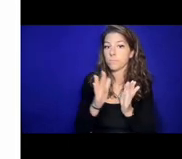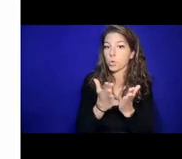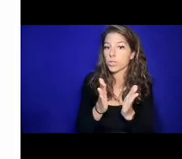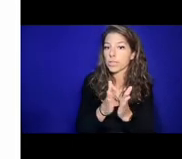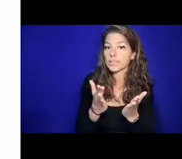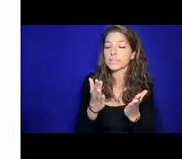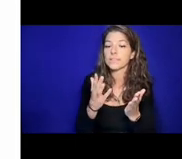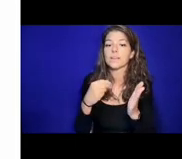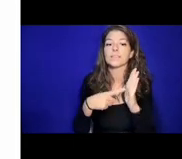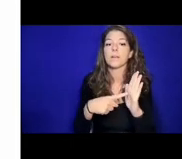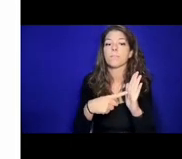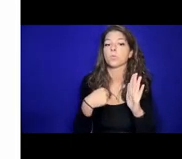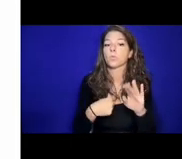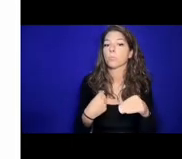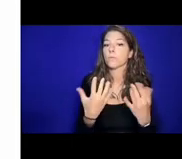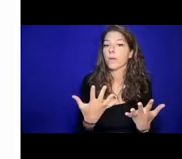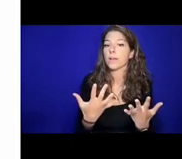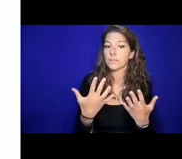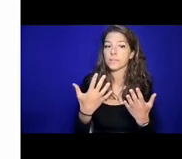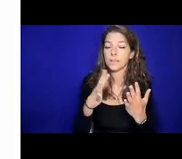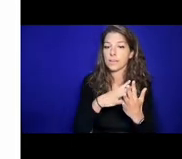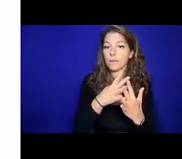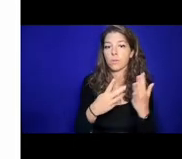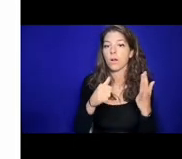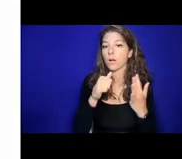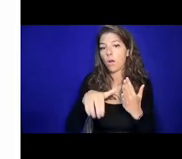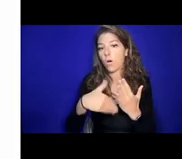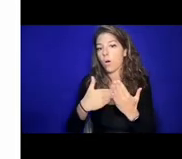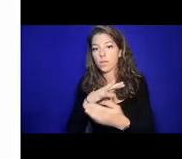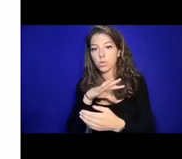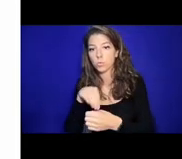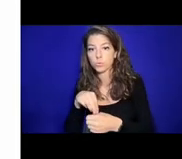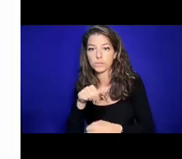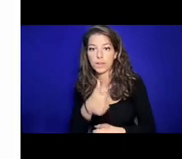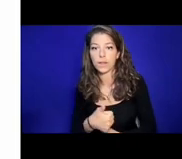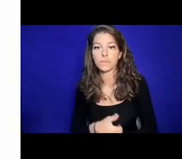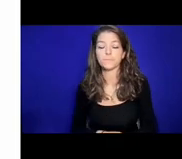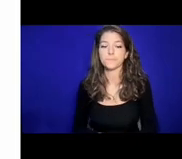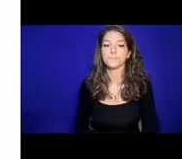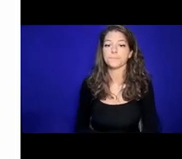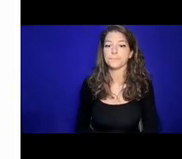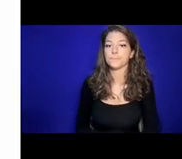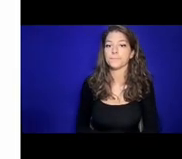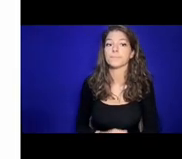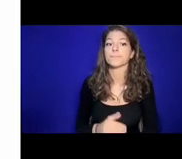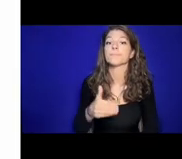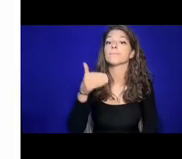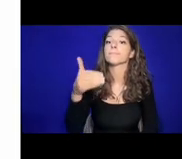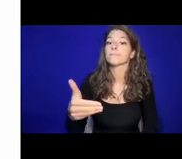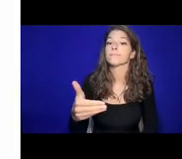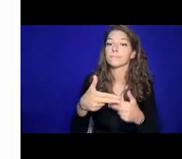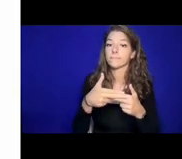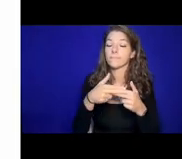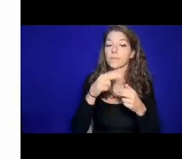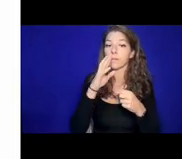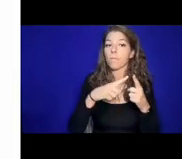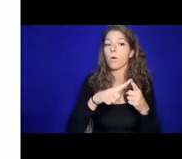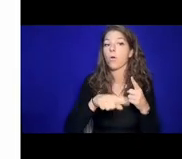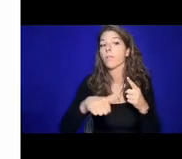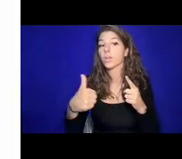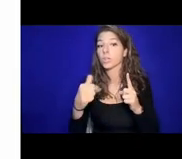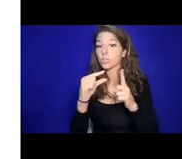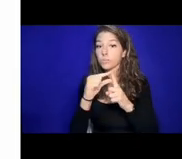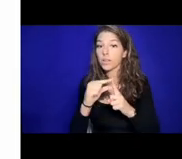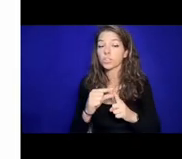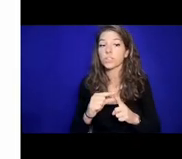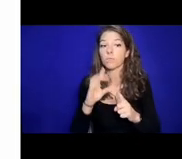the examples that we provided in the table are not all inclusive. On the next slide, I'll talk about some other